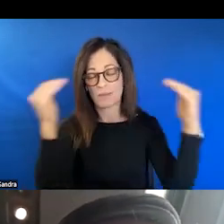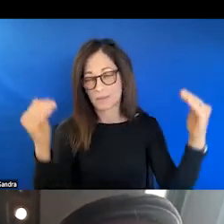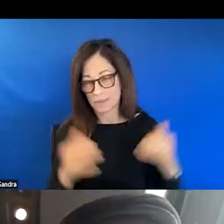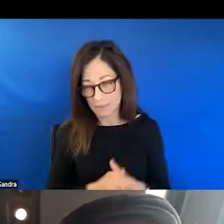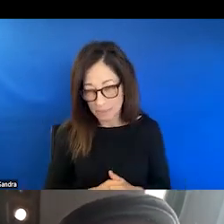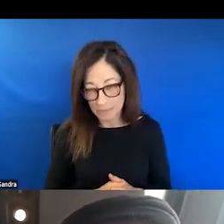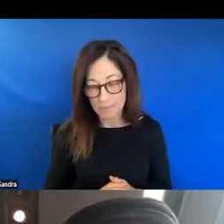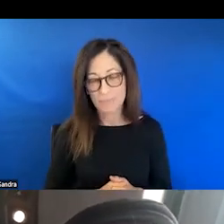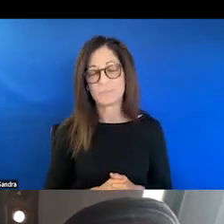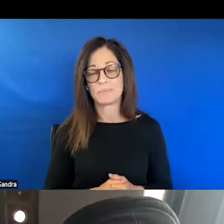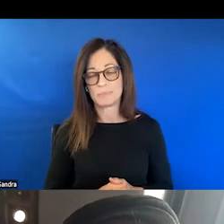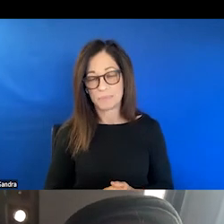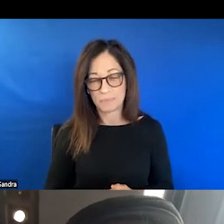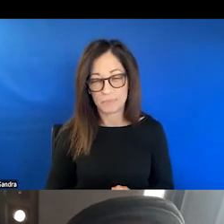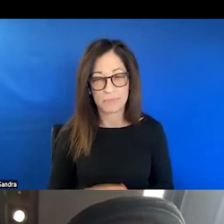The